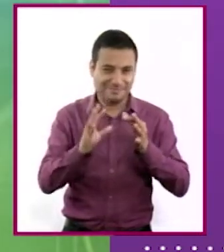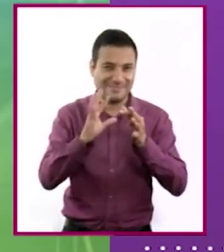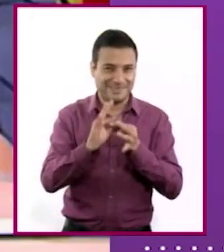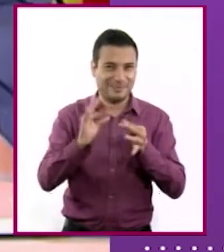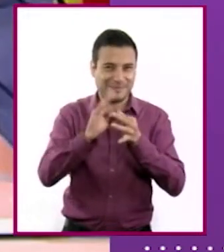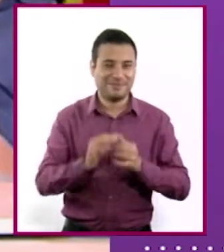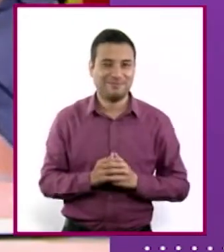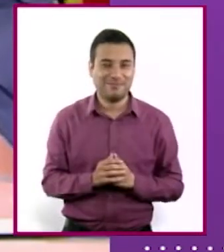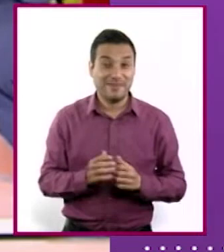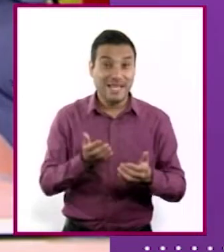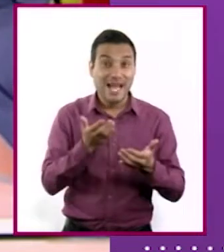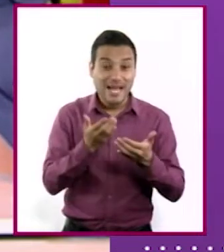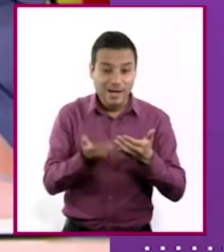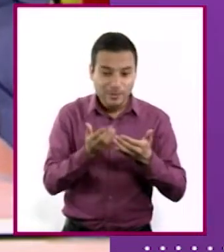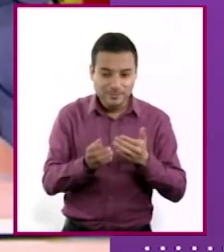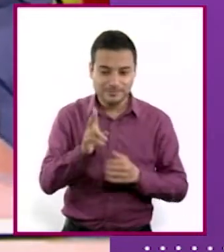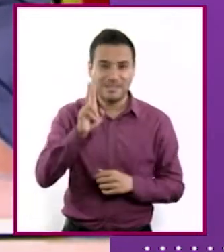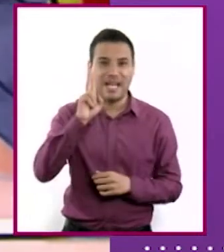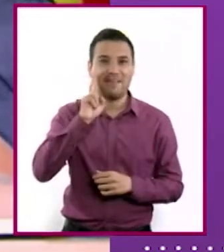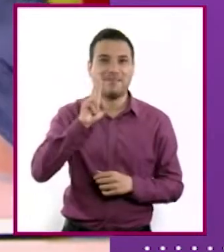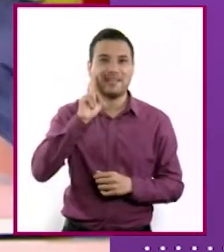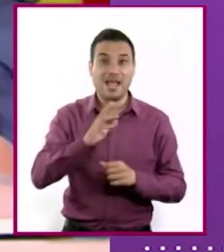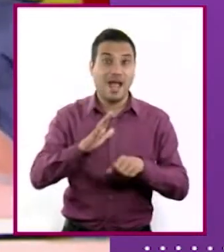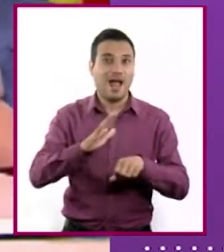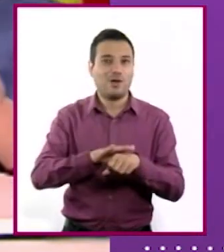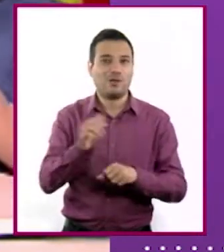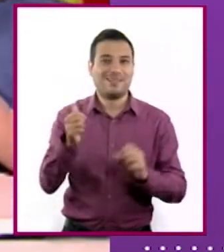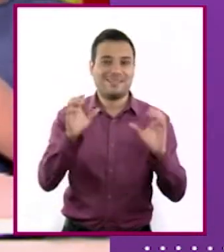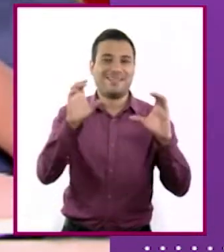days. Now, let's listen to more music.